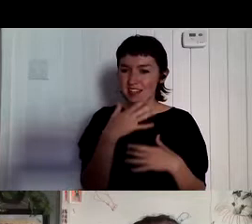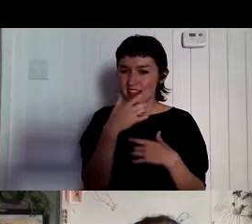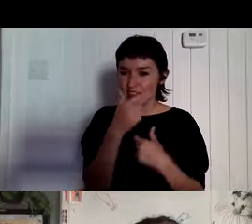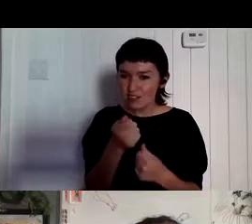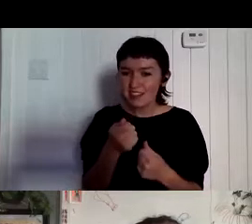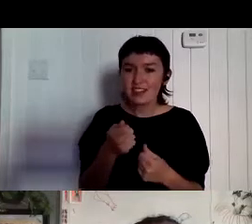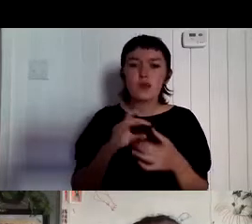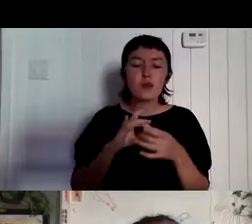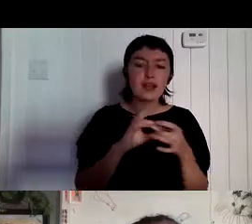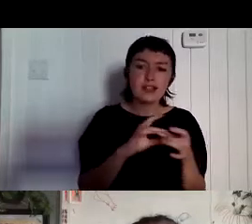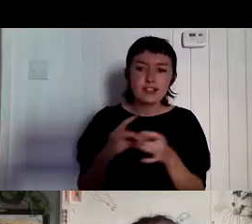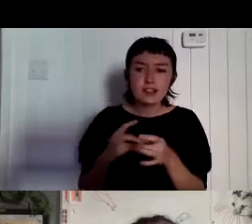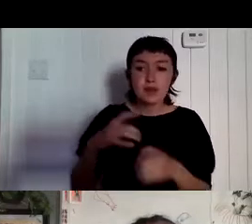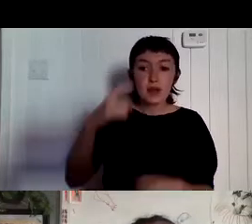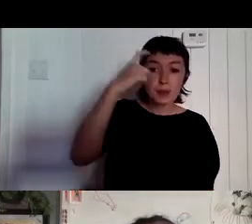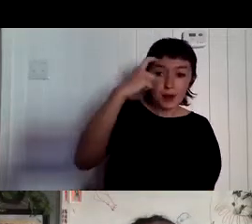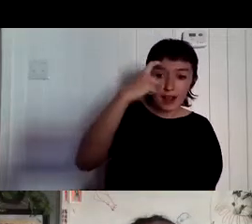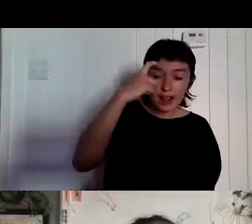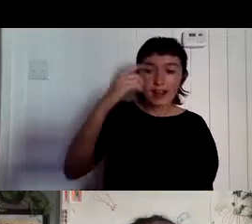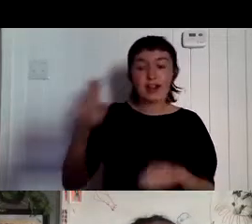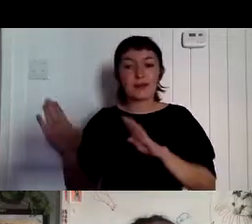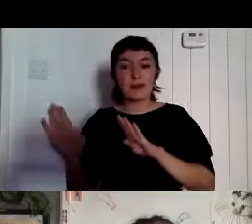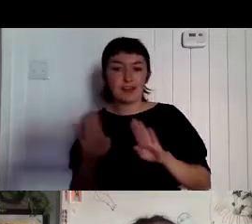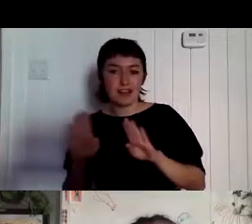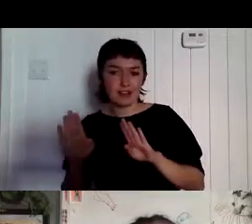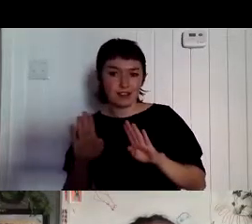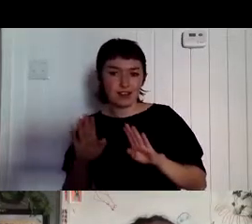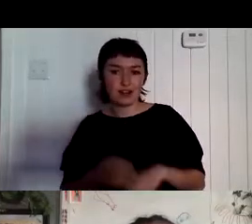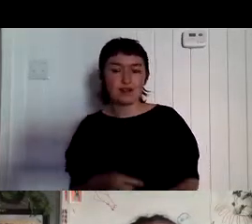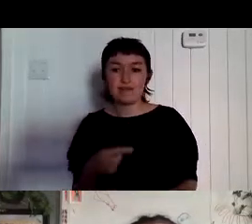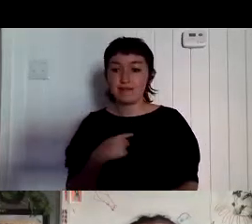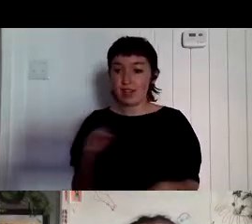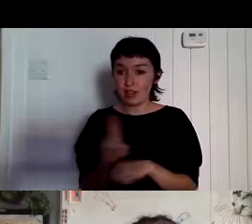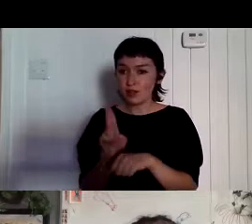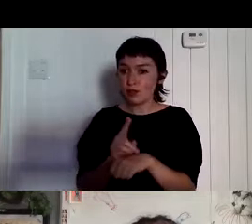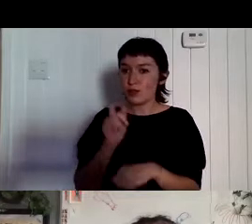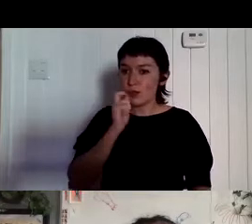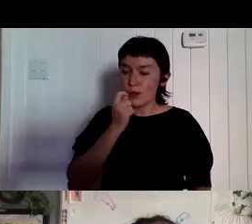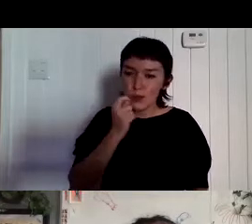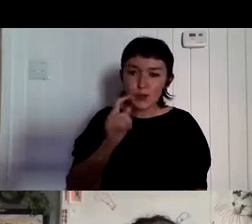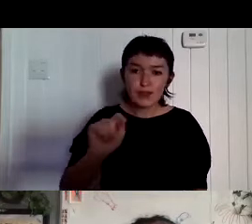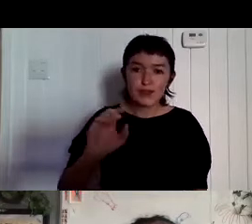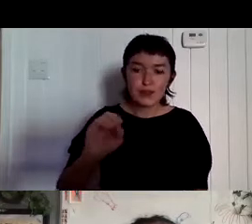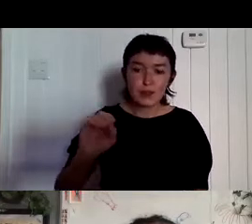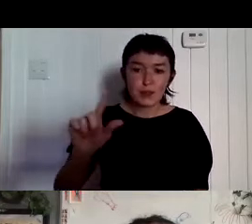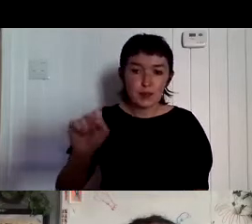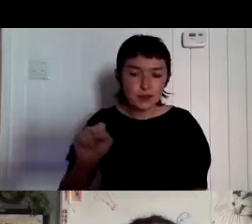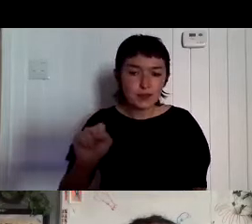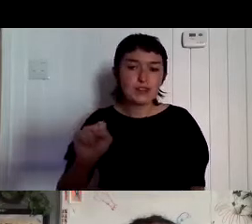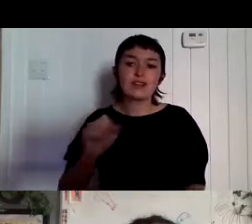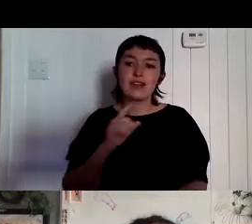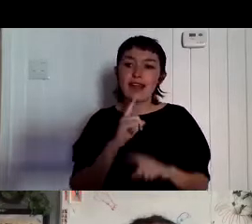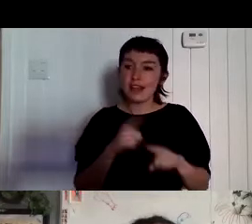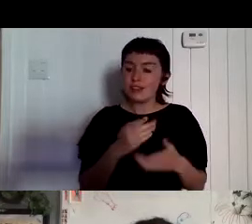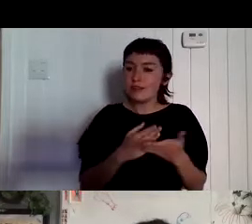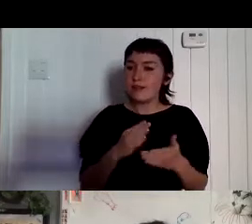and behavior. And I use some really cool tools to answer questions about links between the brain and